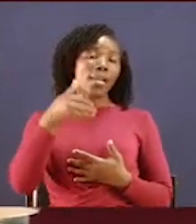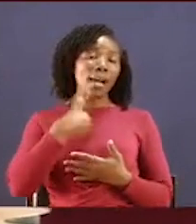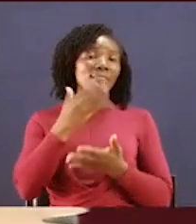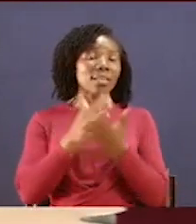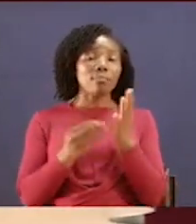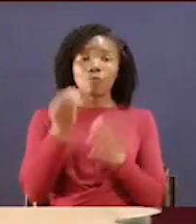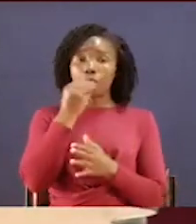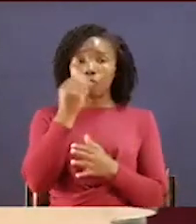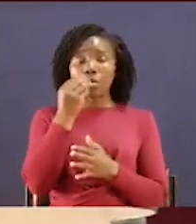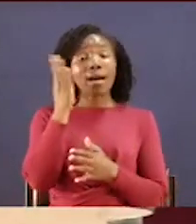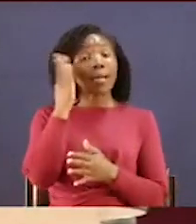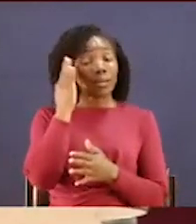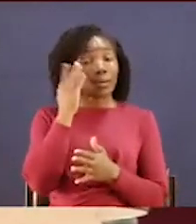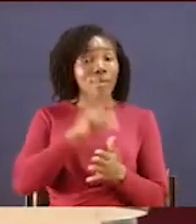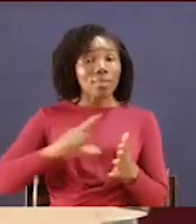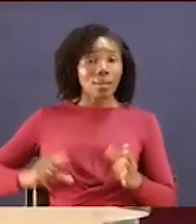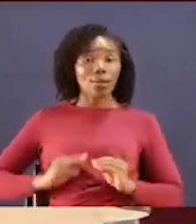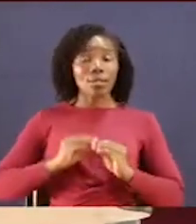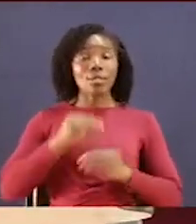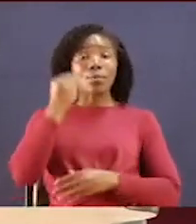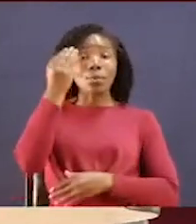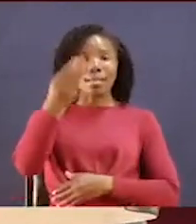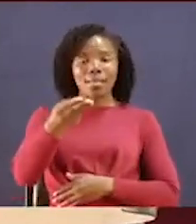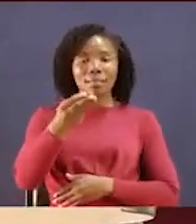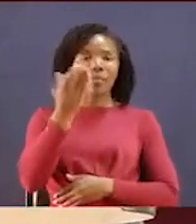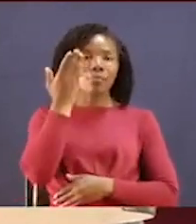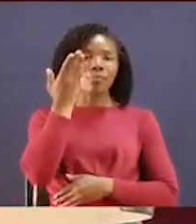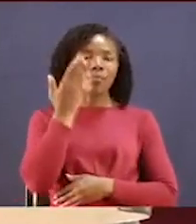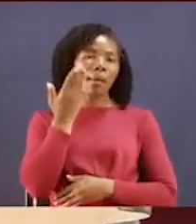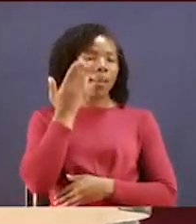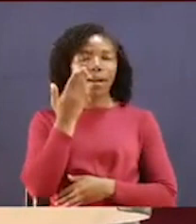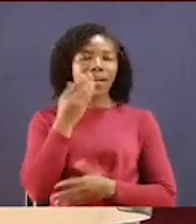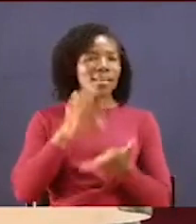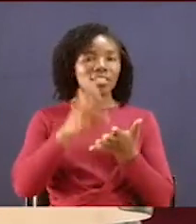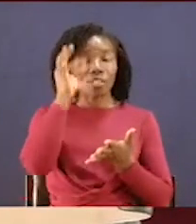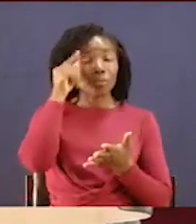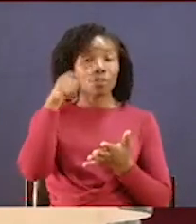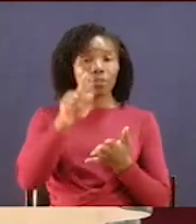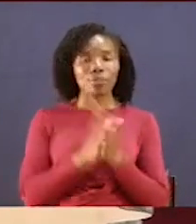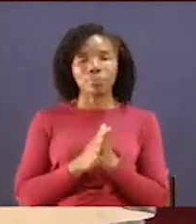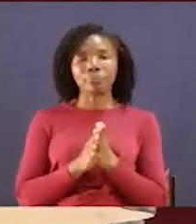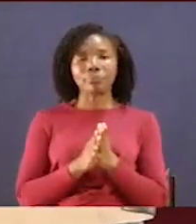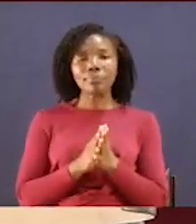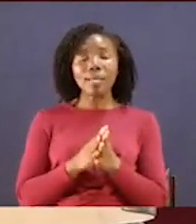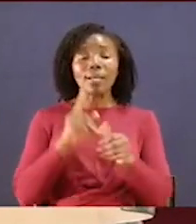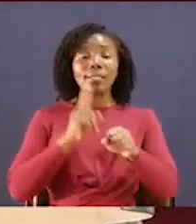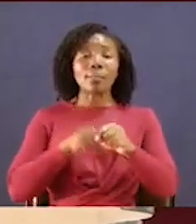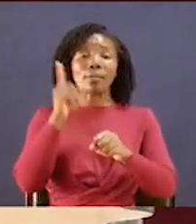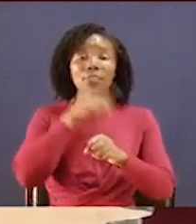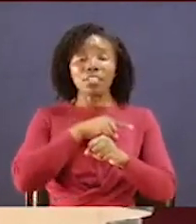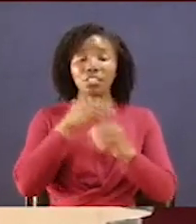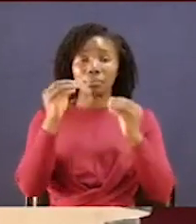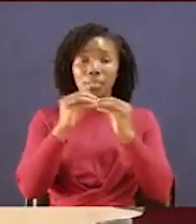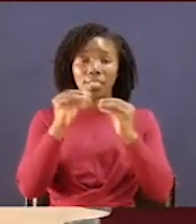sumptuous meals. The Lord will give us those meals. Hallelujah. Yeah, yesterday again I was in another meeting where after I finished that